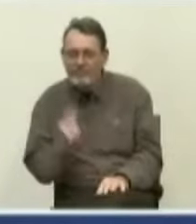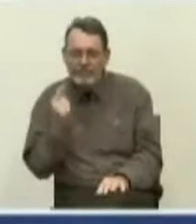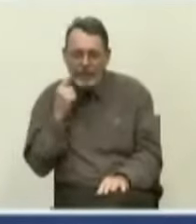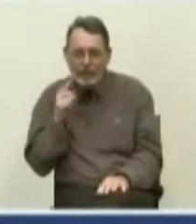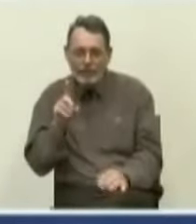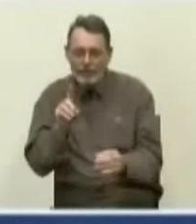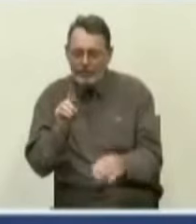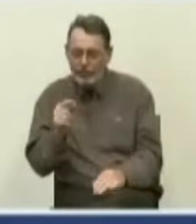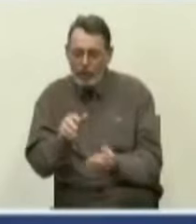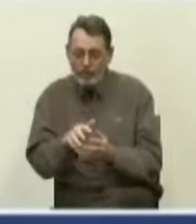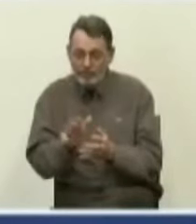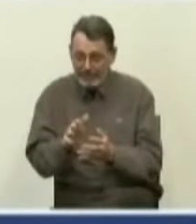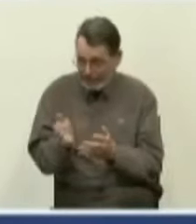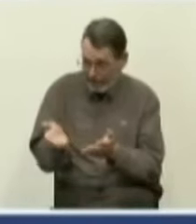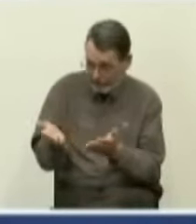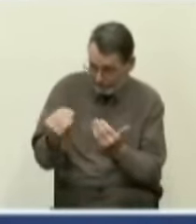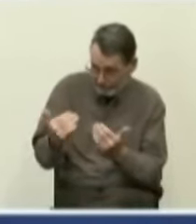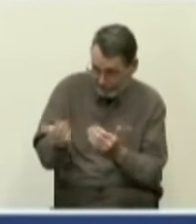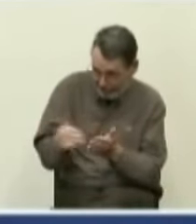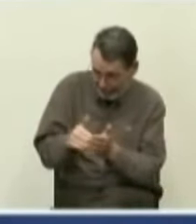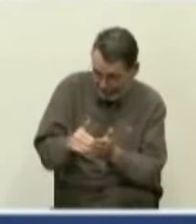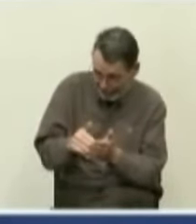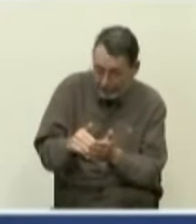Can I ask my question now?